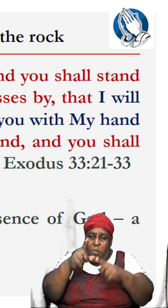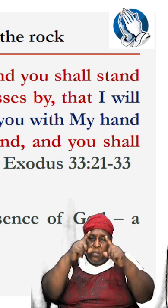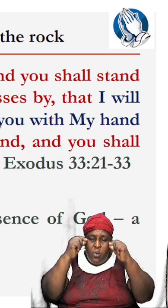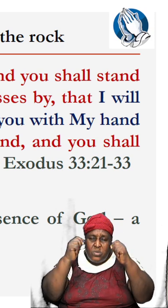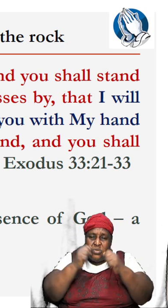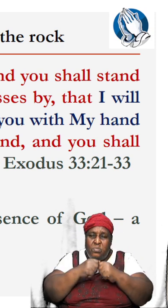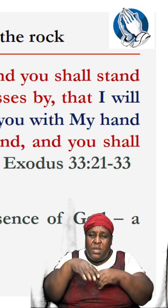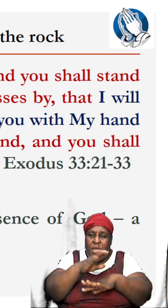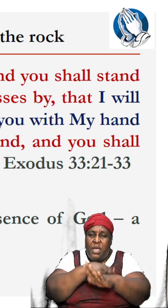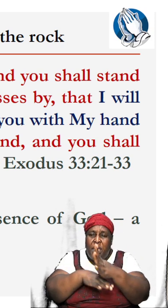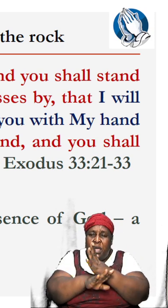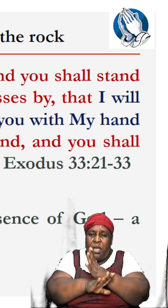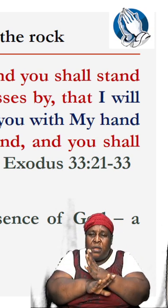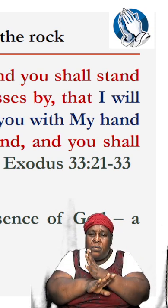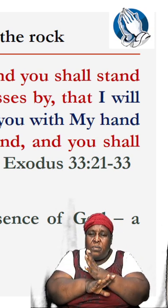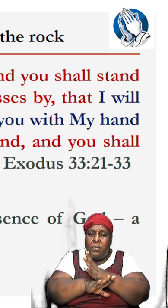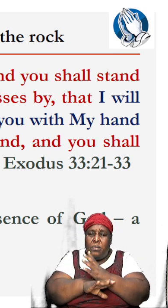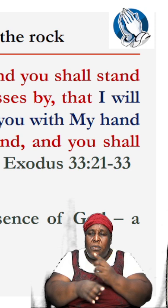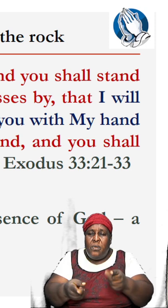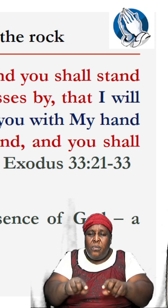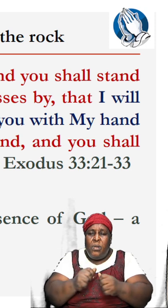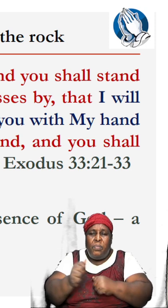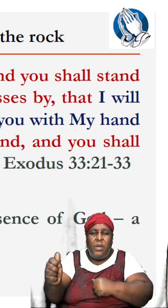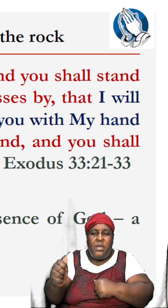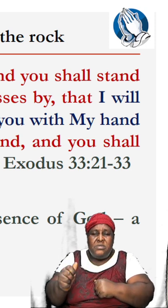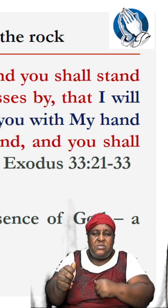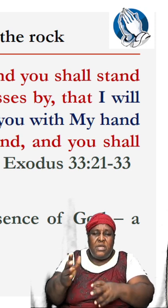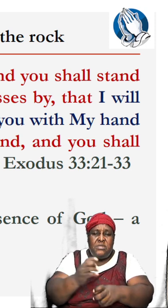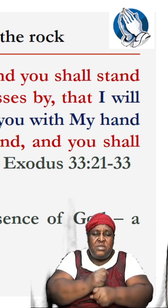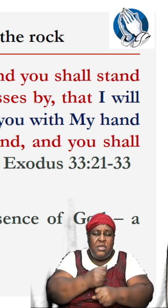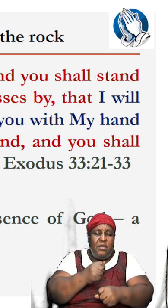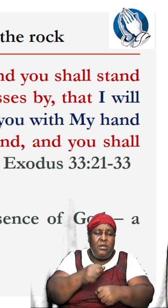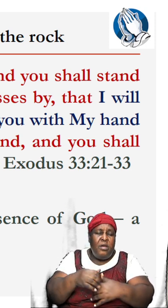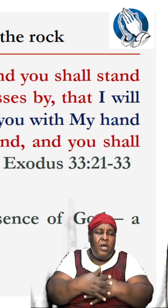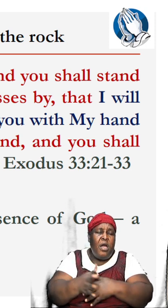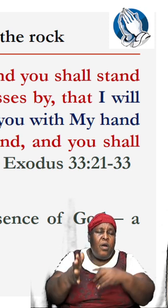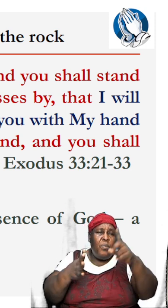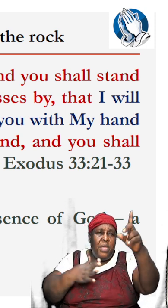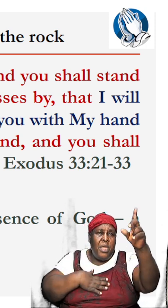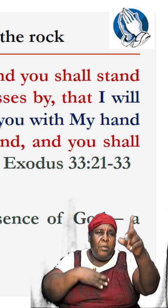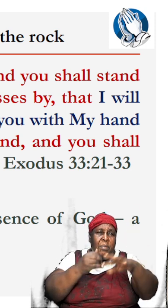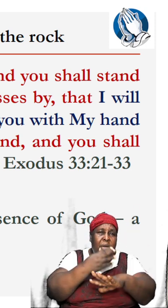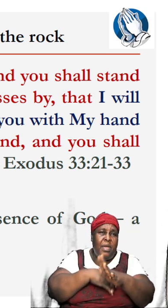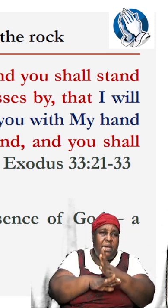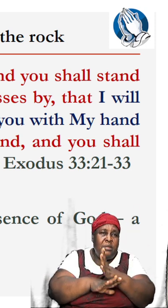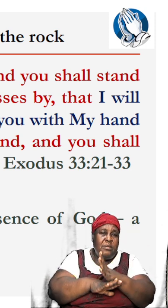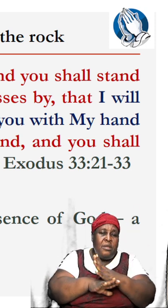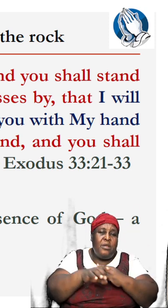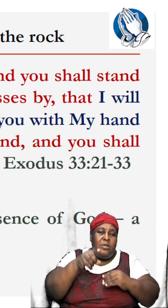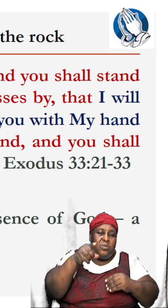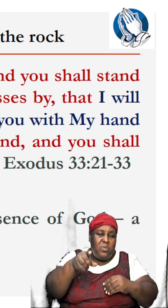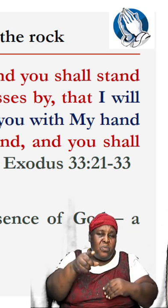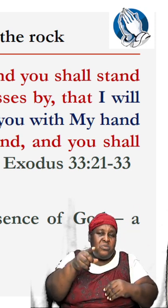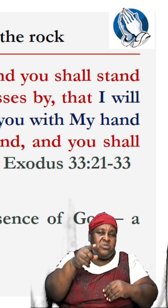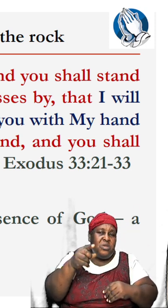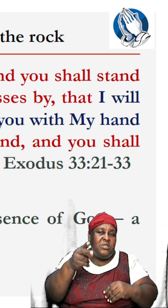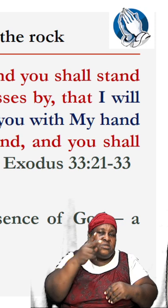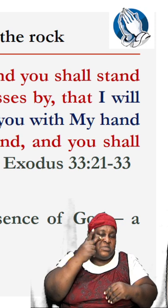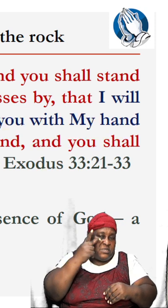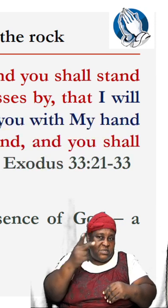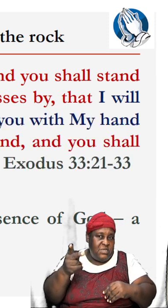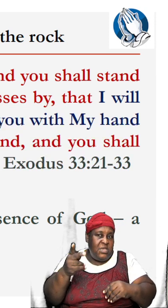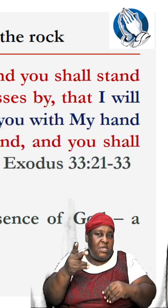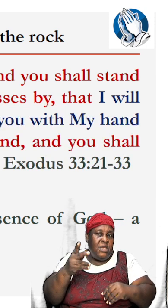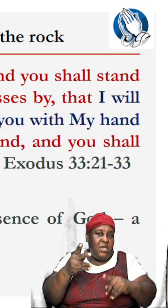while I pass by. Then I will take away my hand, and you shall see my back, but my face you shall